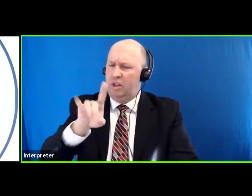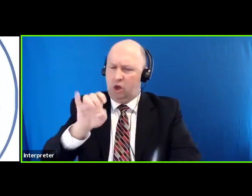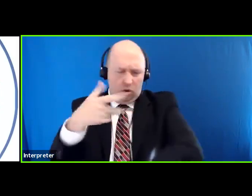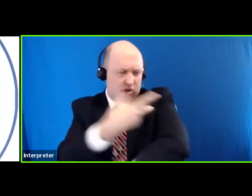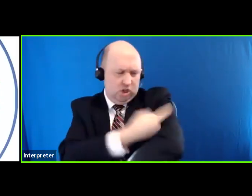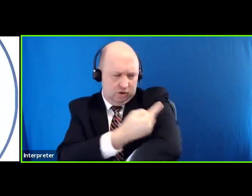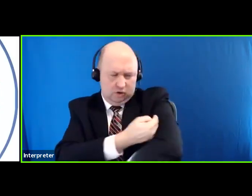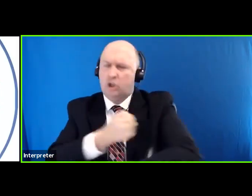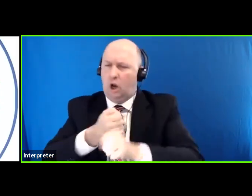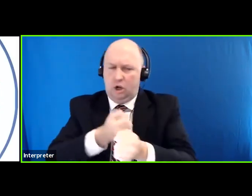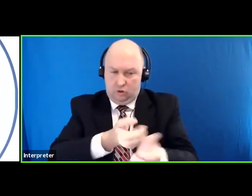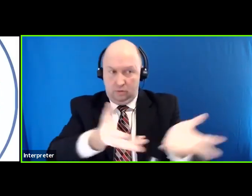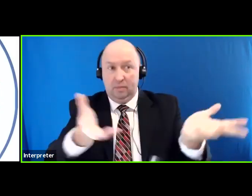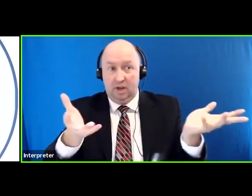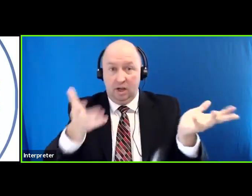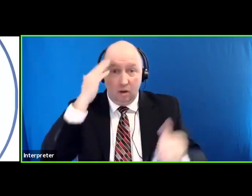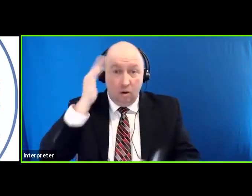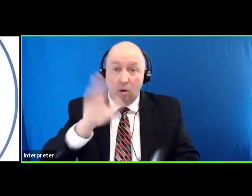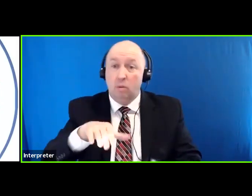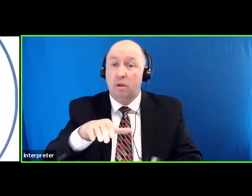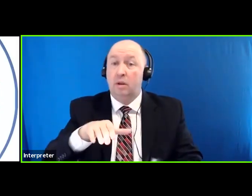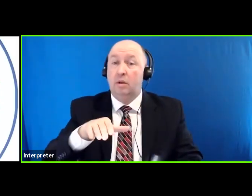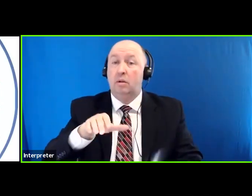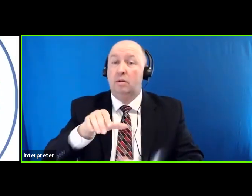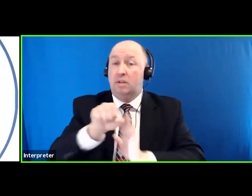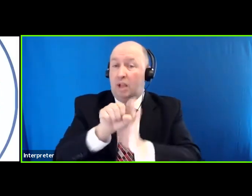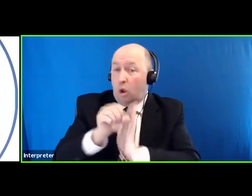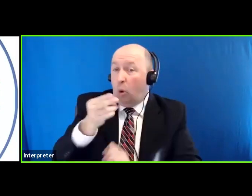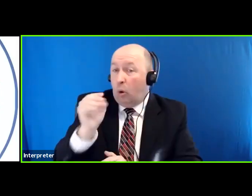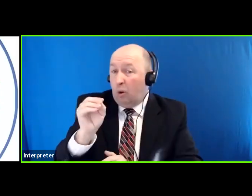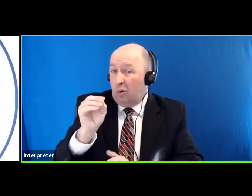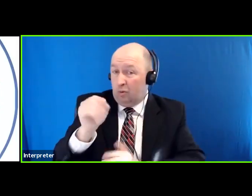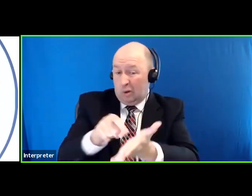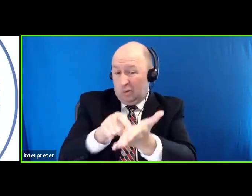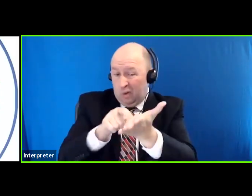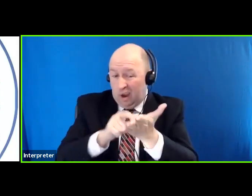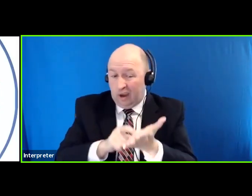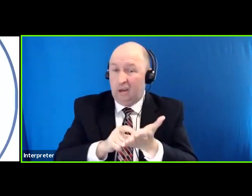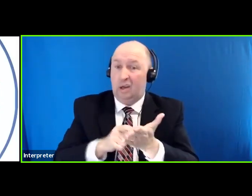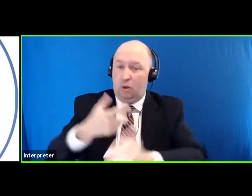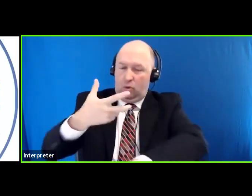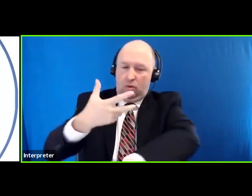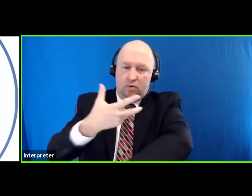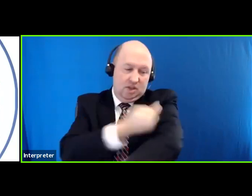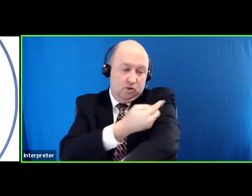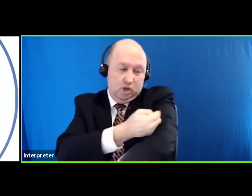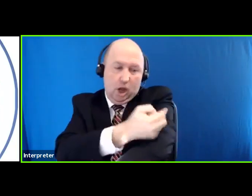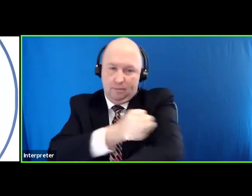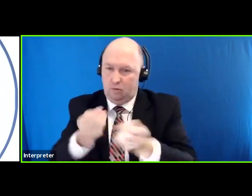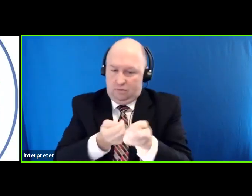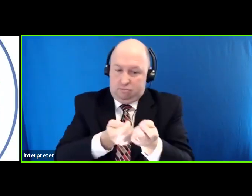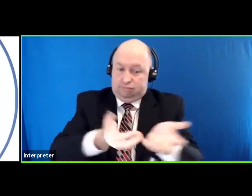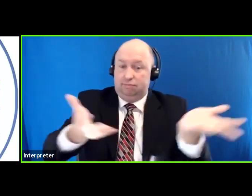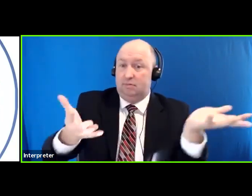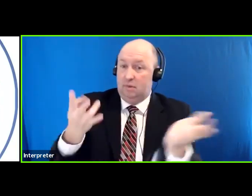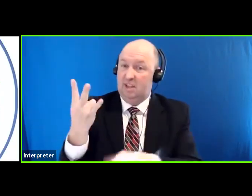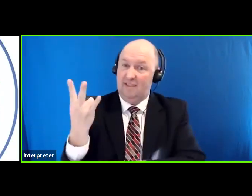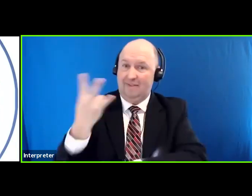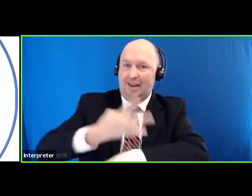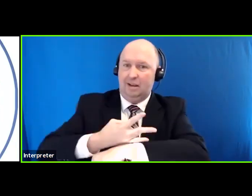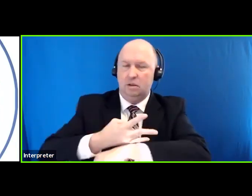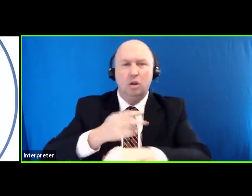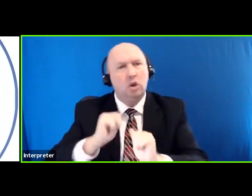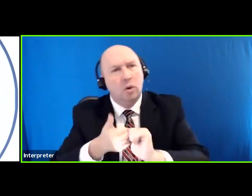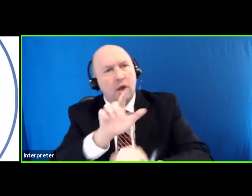shipment. And I know the state has said that supplies must be used within 7 days. So how is the department ensuring that that